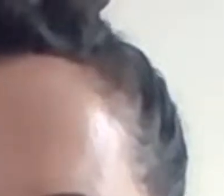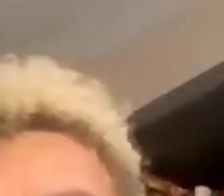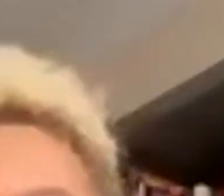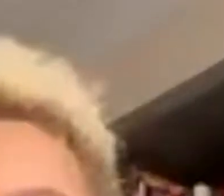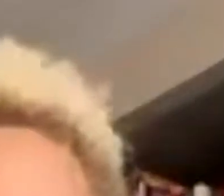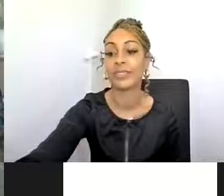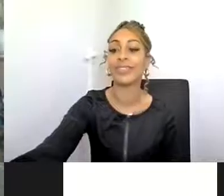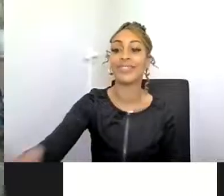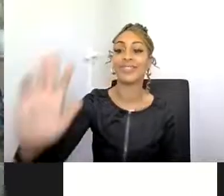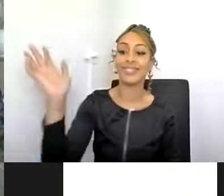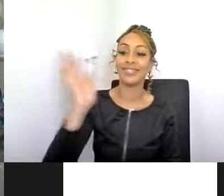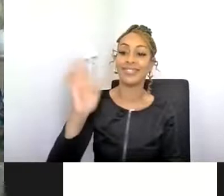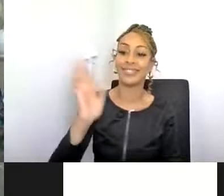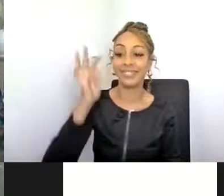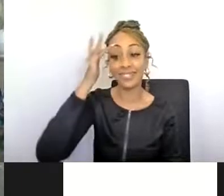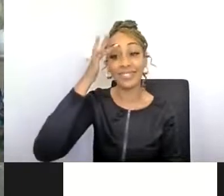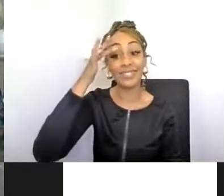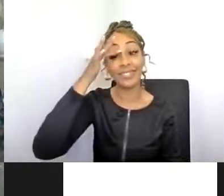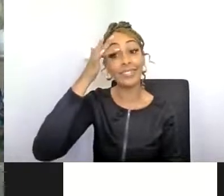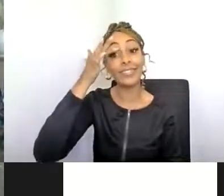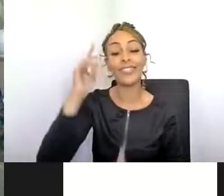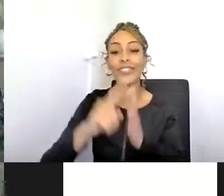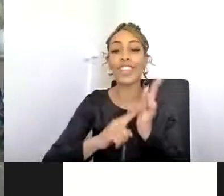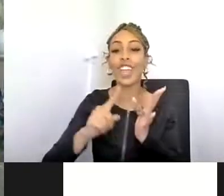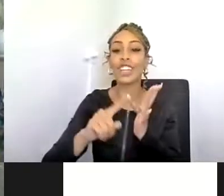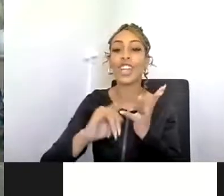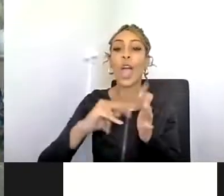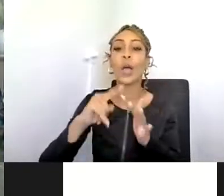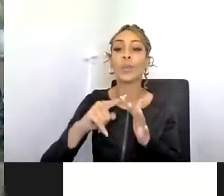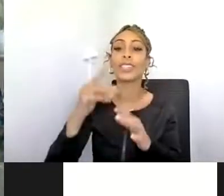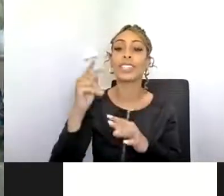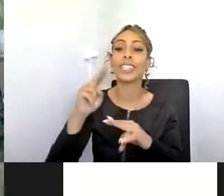Hi everyone, I'm Josie Forrest,